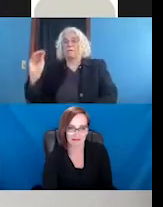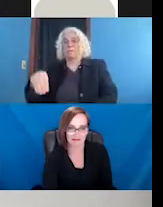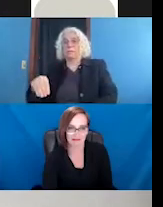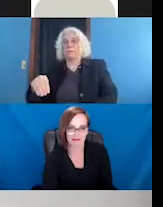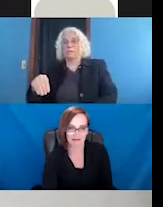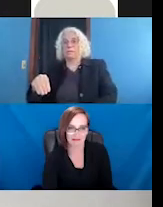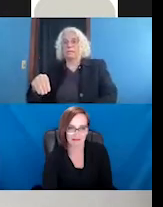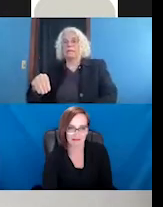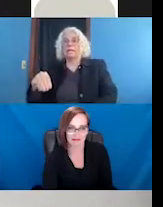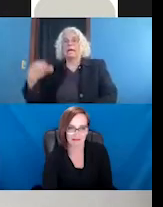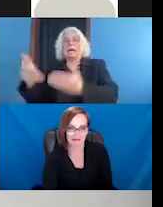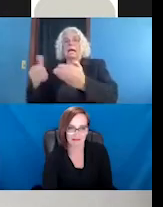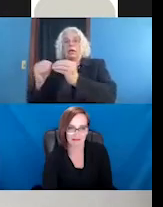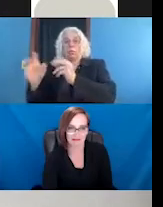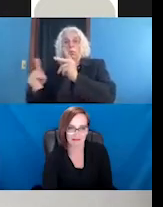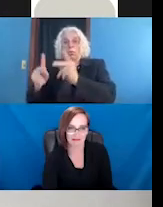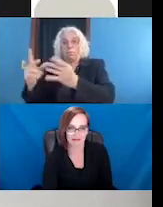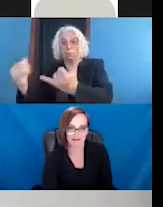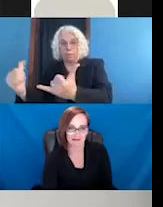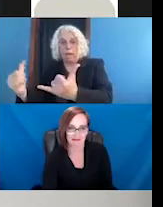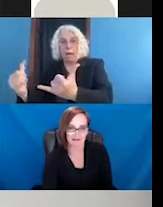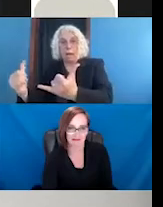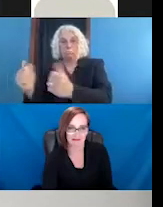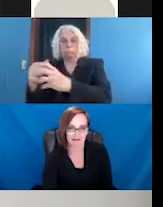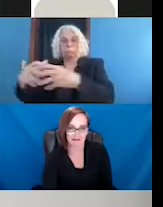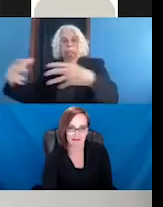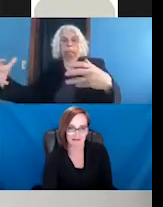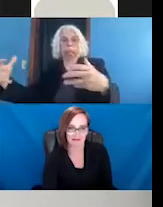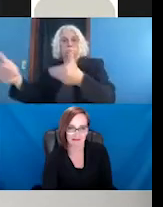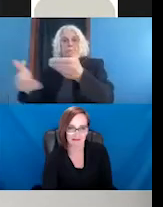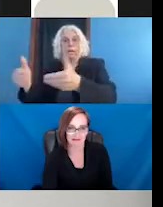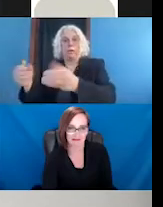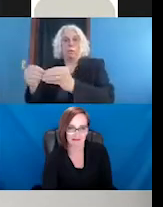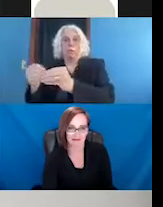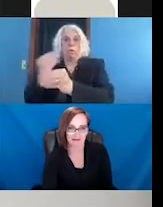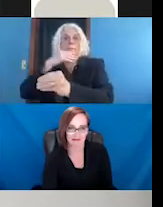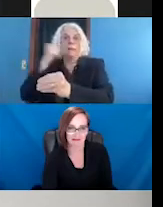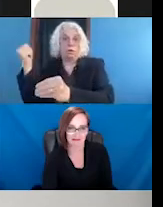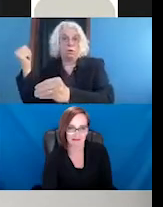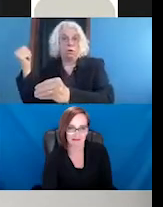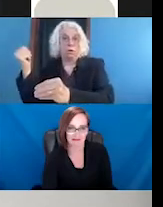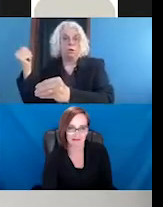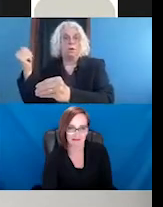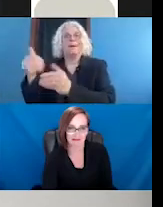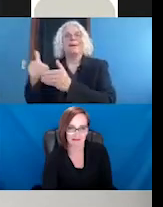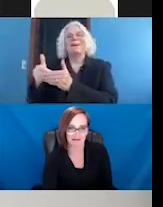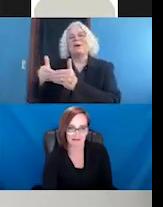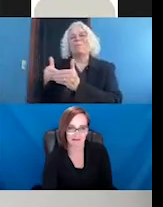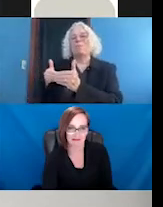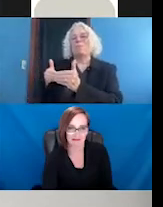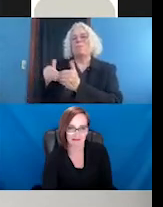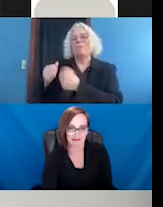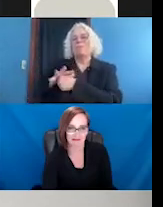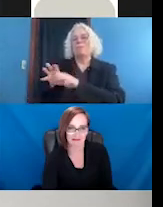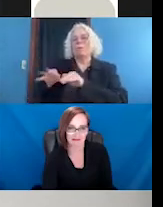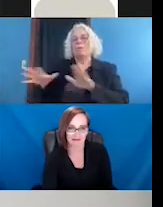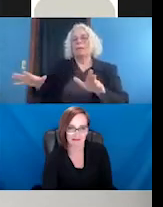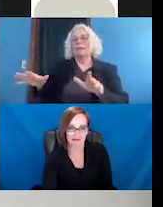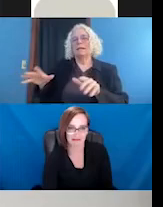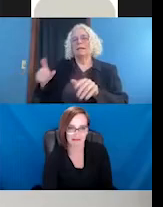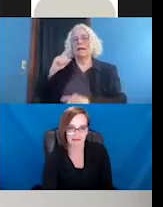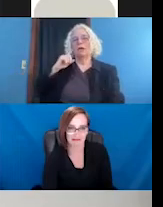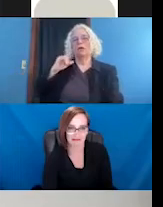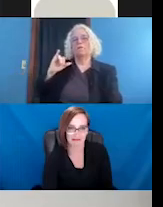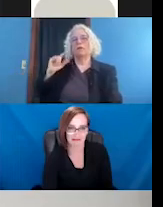of young people happening now than usual. That's good. Heading into the pandemic, I was hearing in the Itasca group that our youth